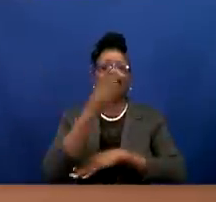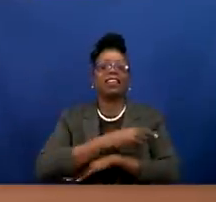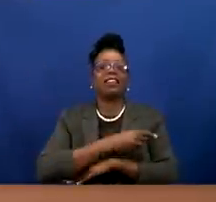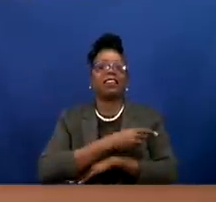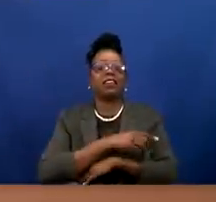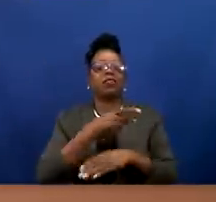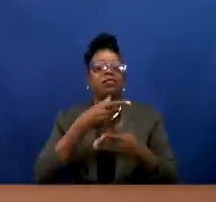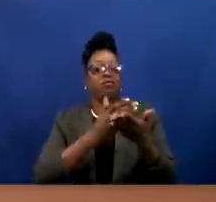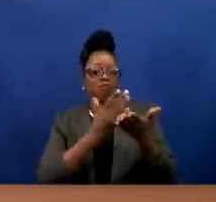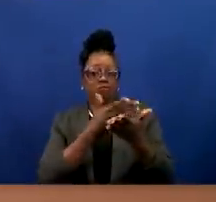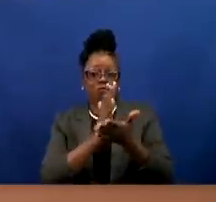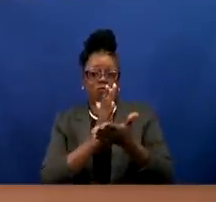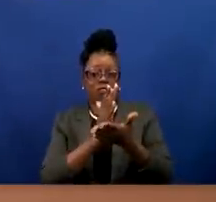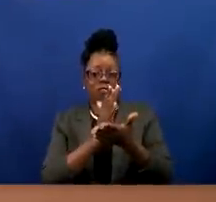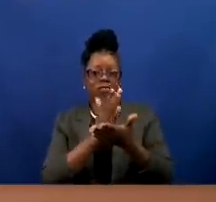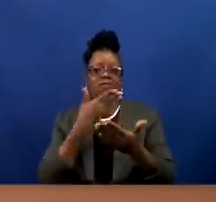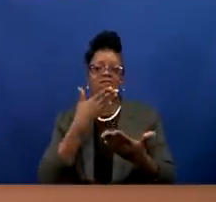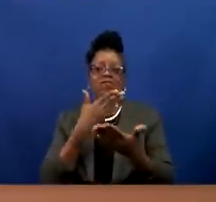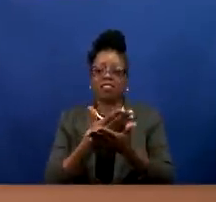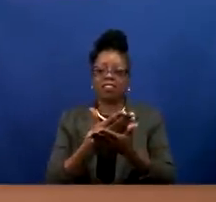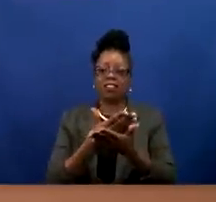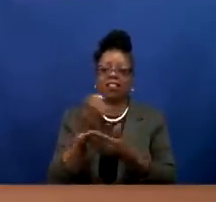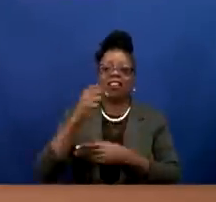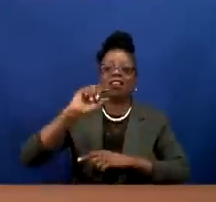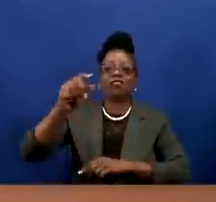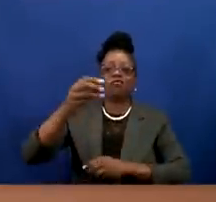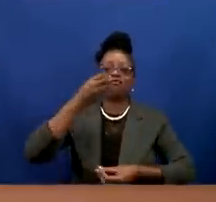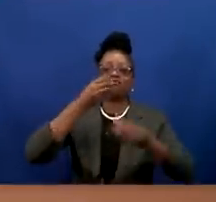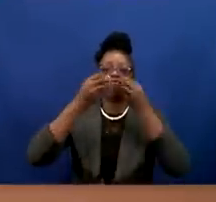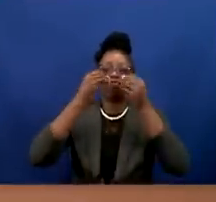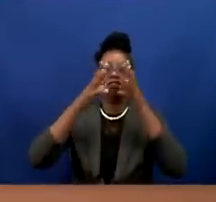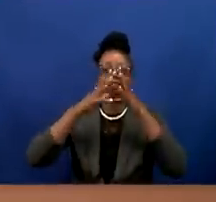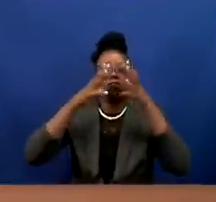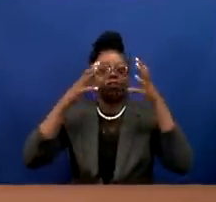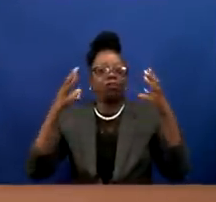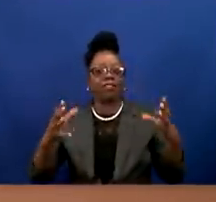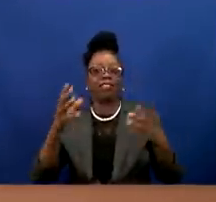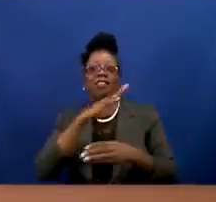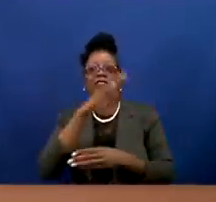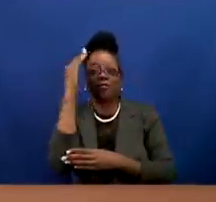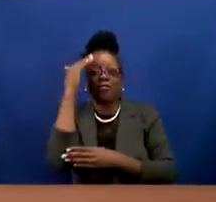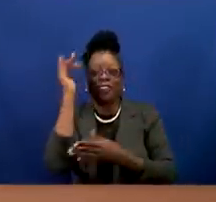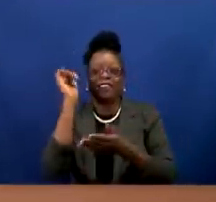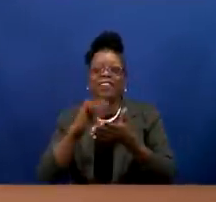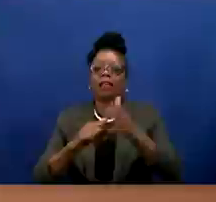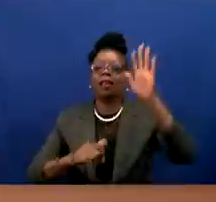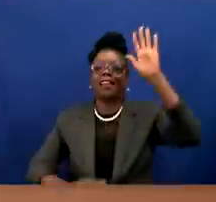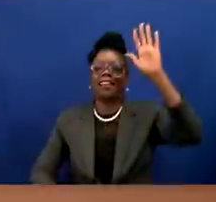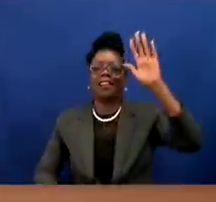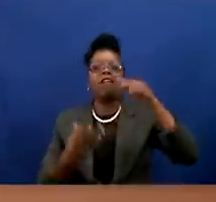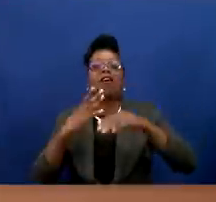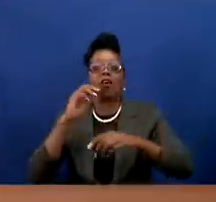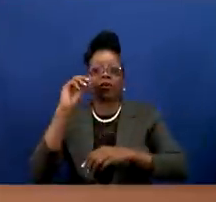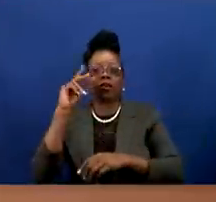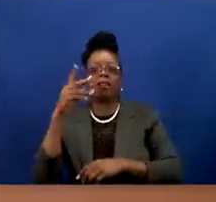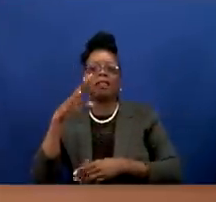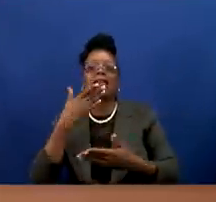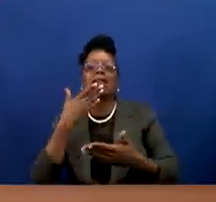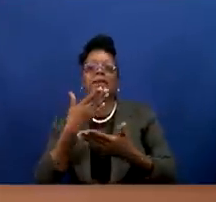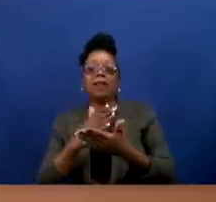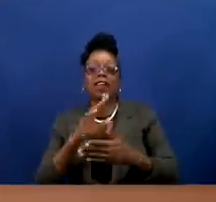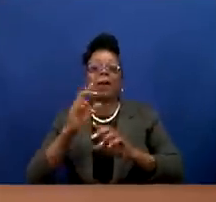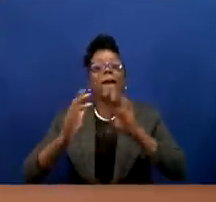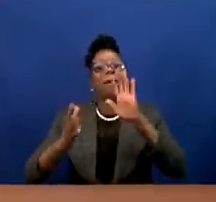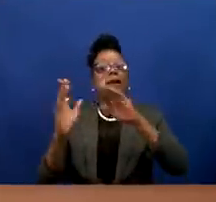Good? How many ate too much? You ate too much, and you know you did. Okay, all right, not too bad. How many just went back